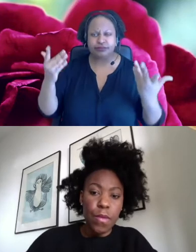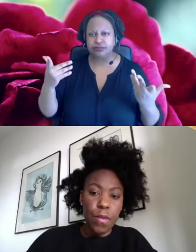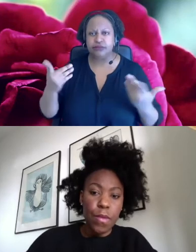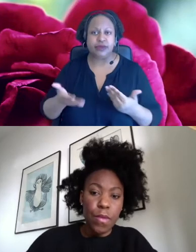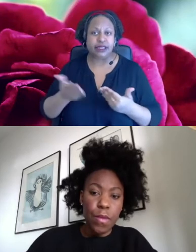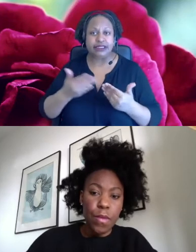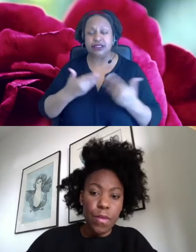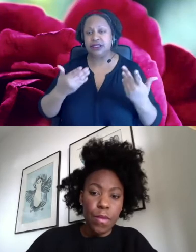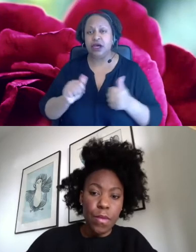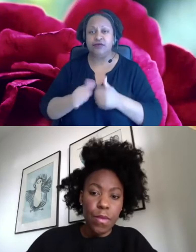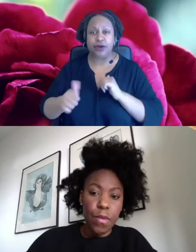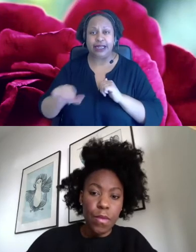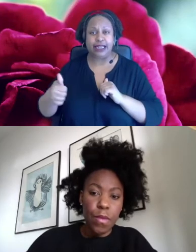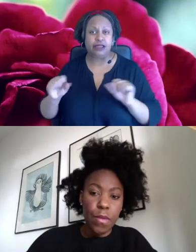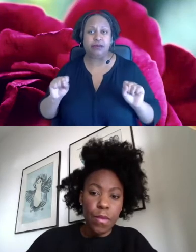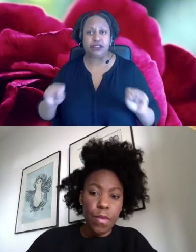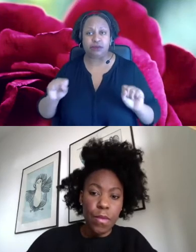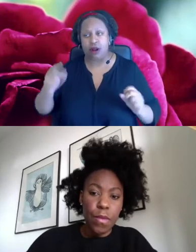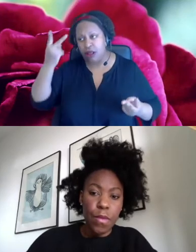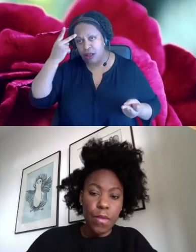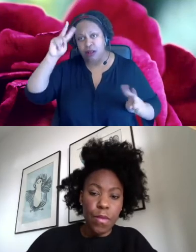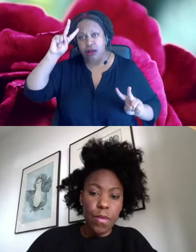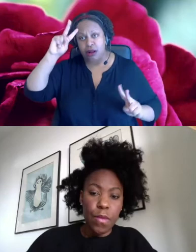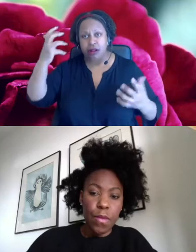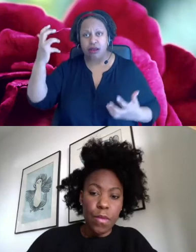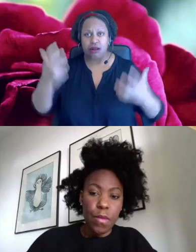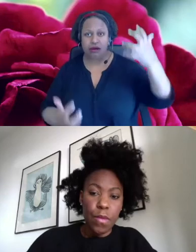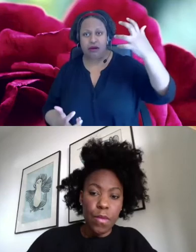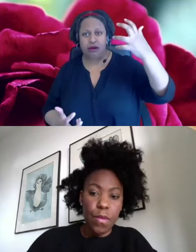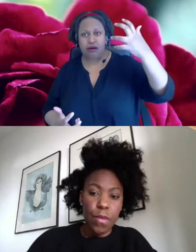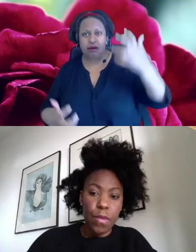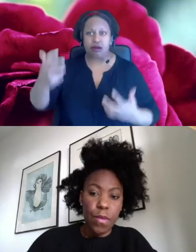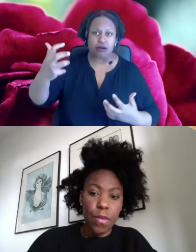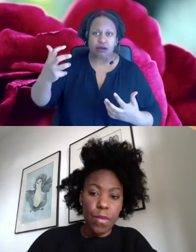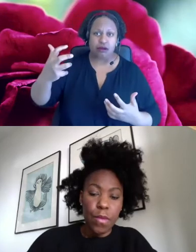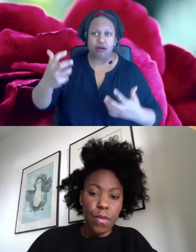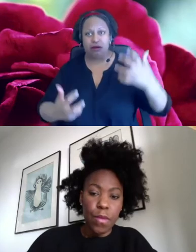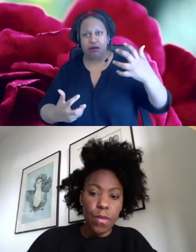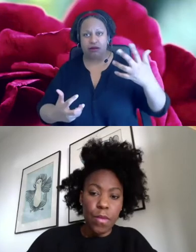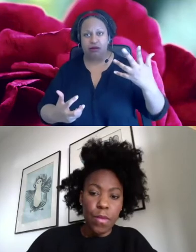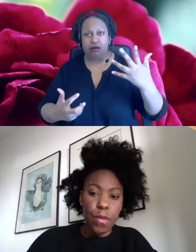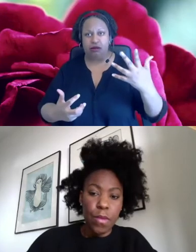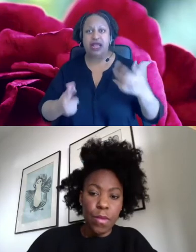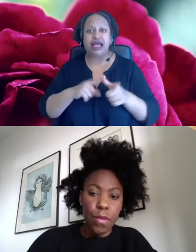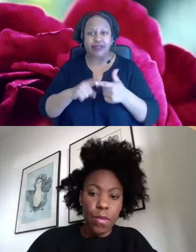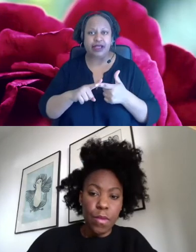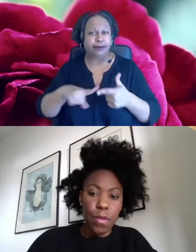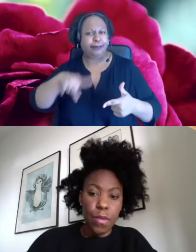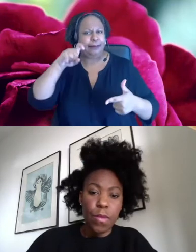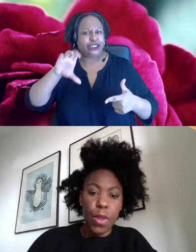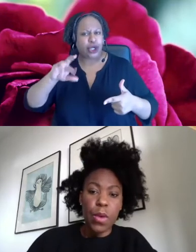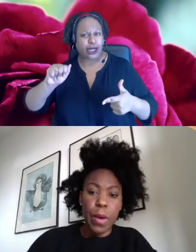would avoid any potential mismatch, which could, bring up a question from